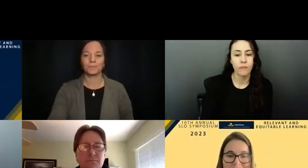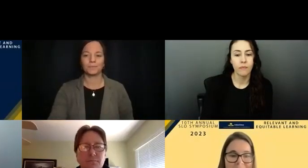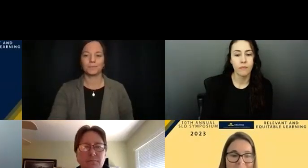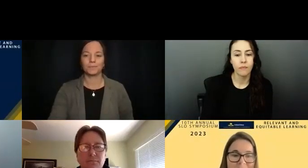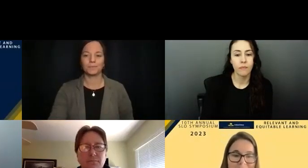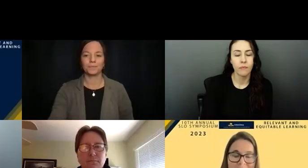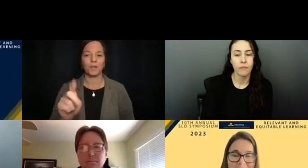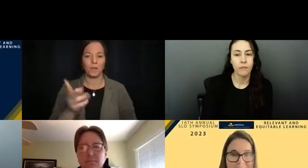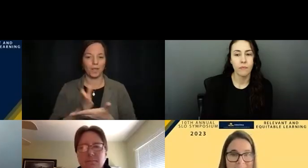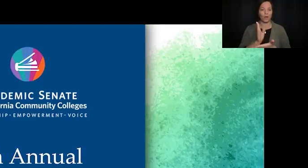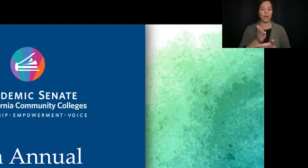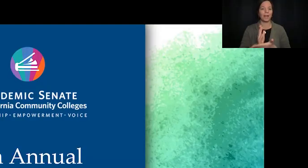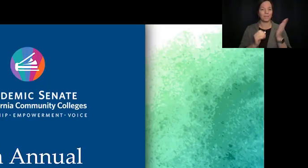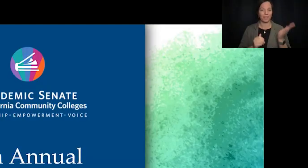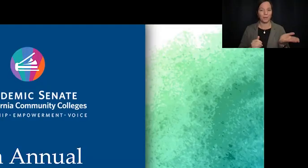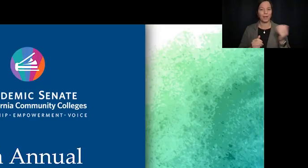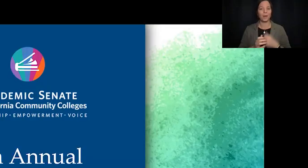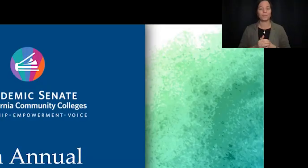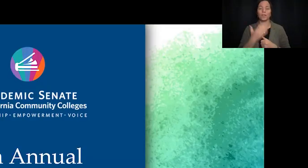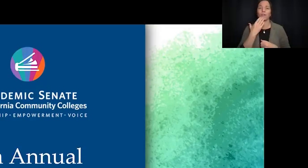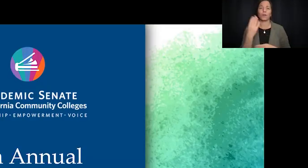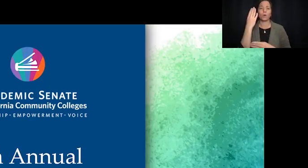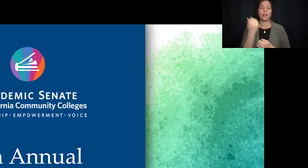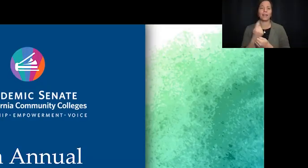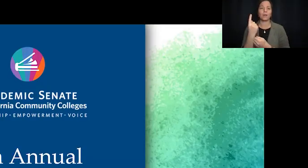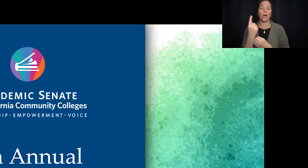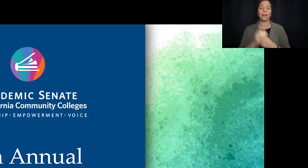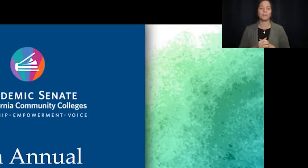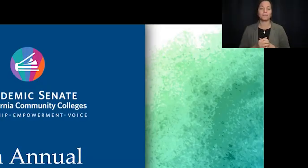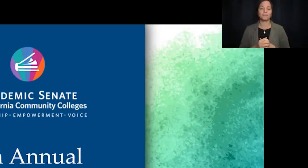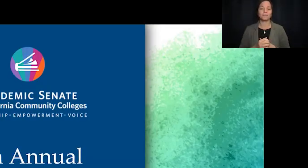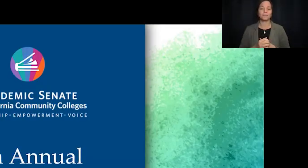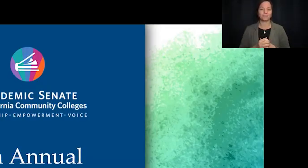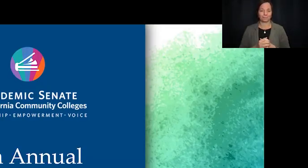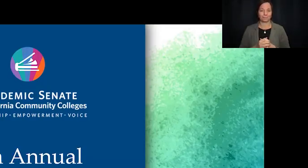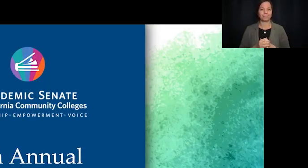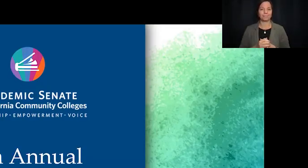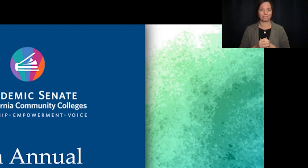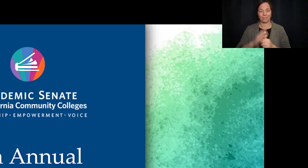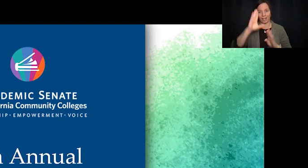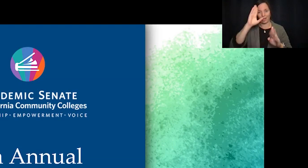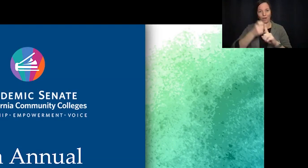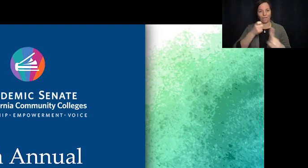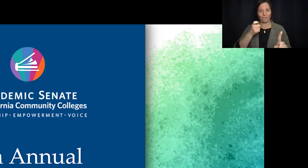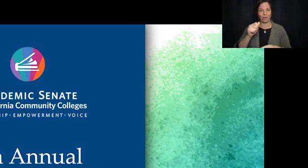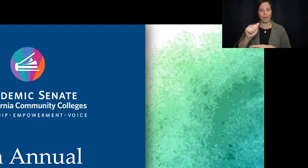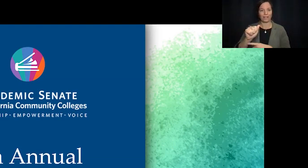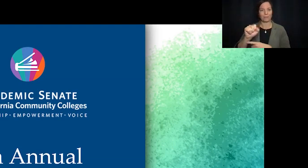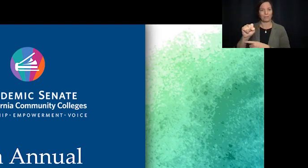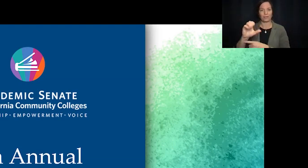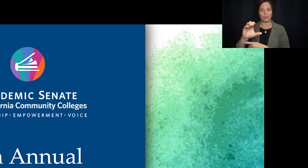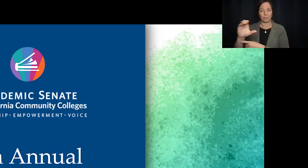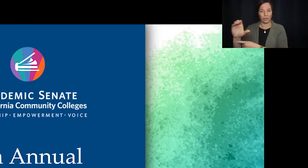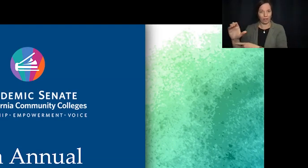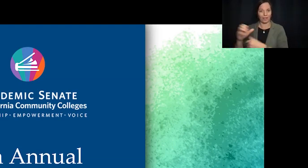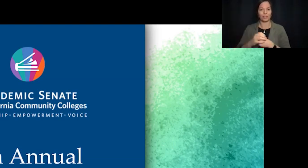Okay. All right, there we go. All right, good morning, everyone. Greetings from the Academic Senate for California Community Colleges. We